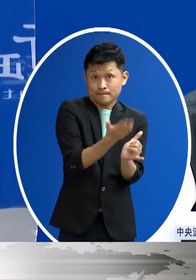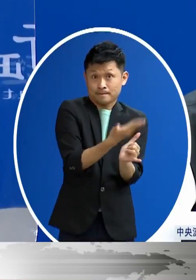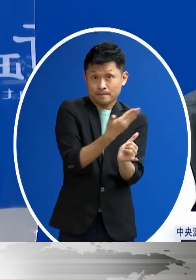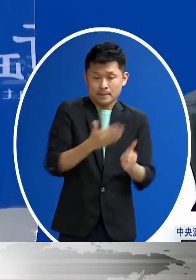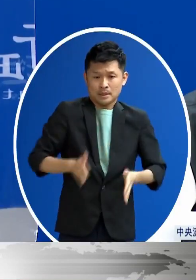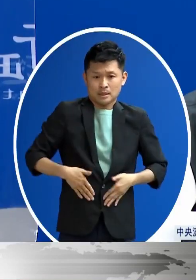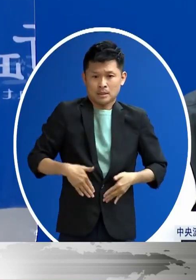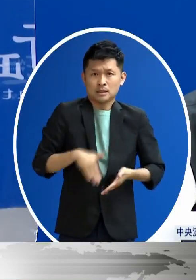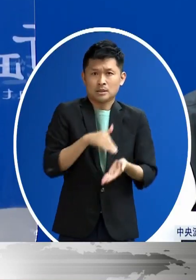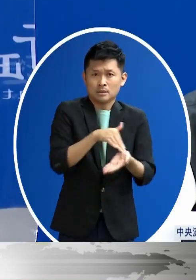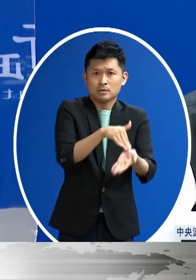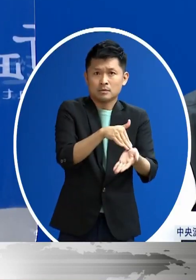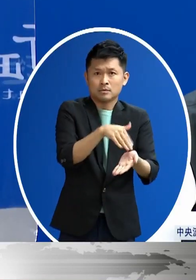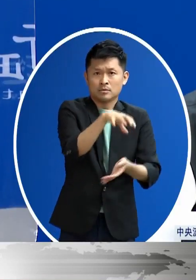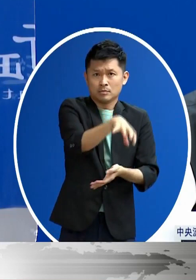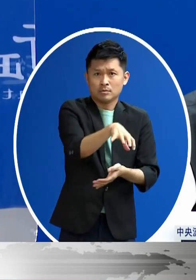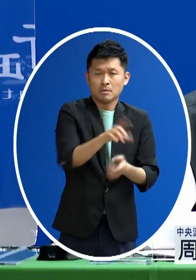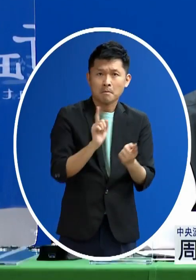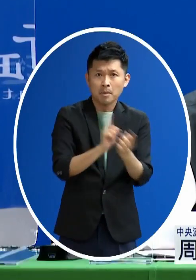the